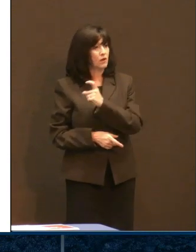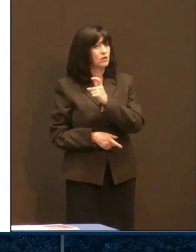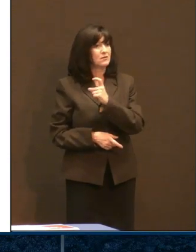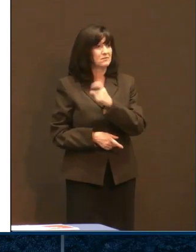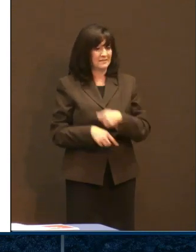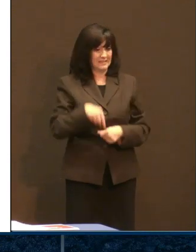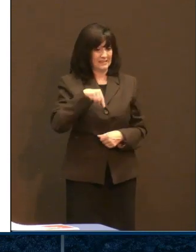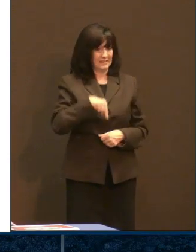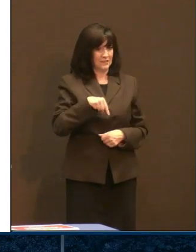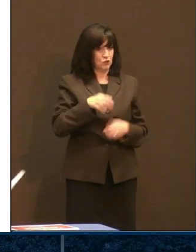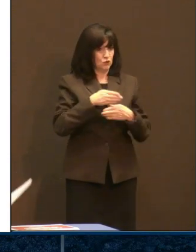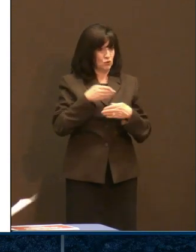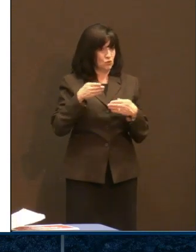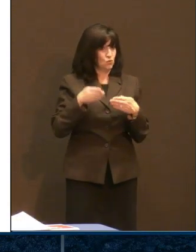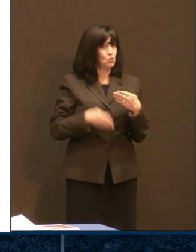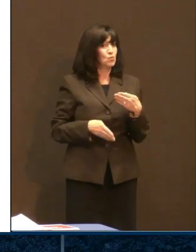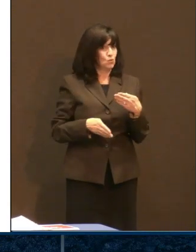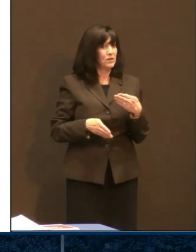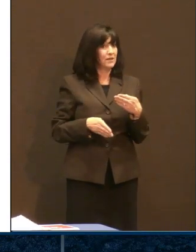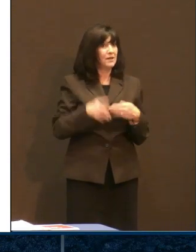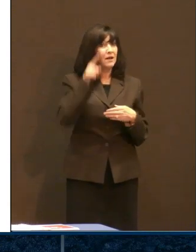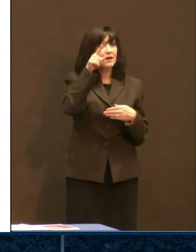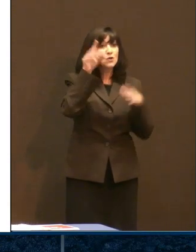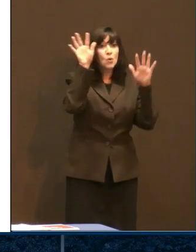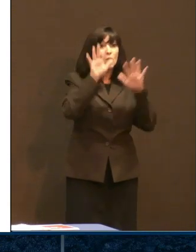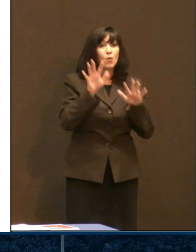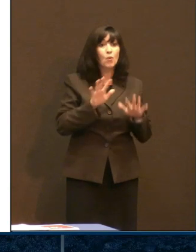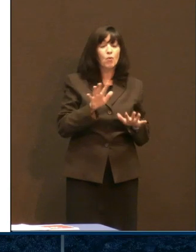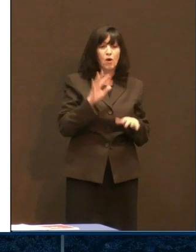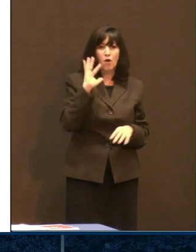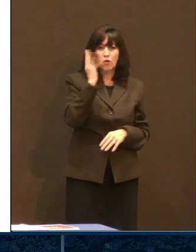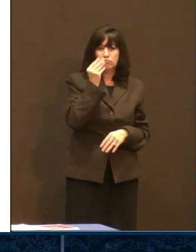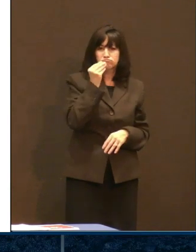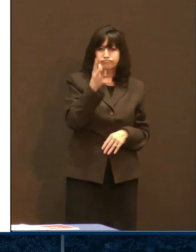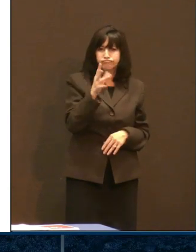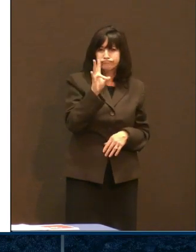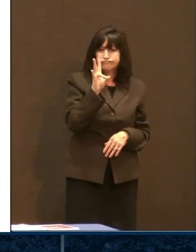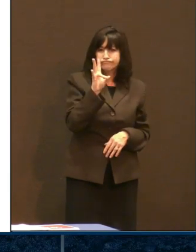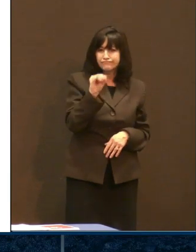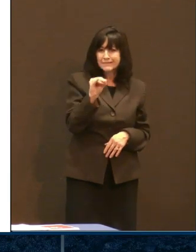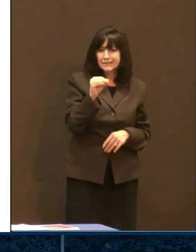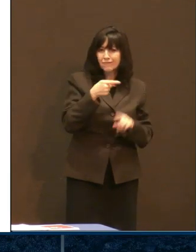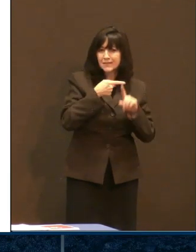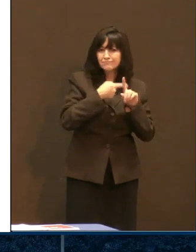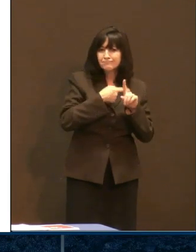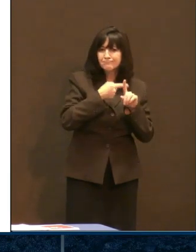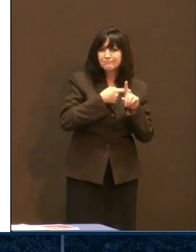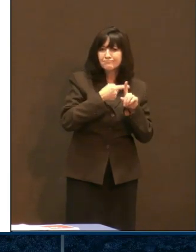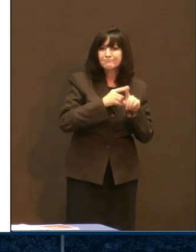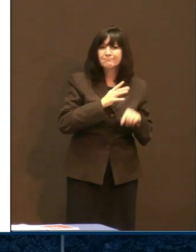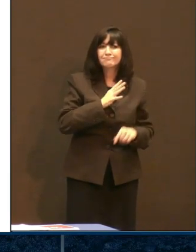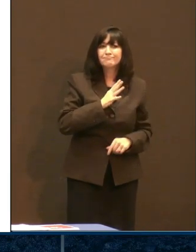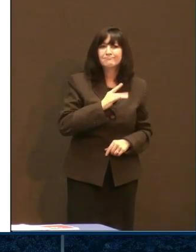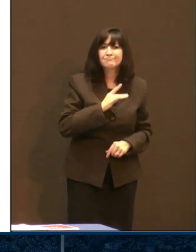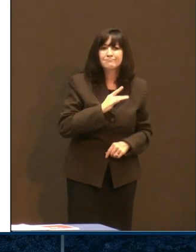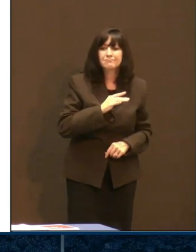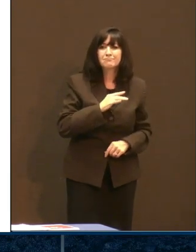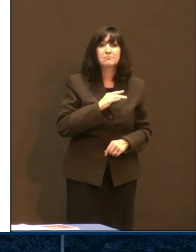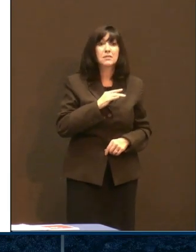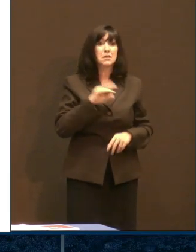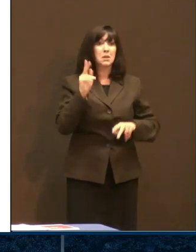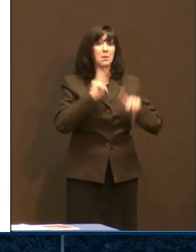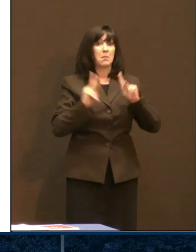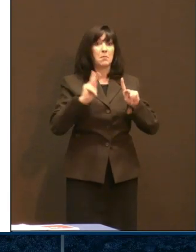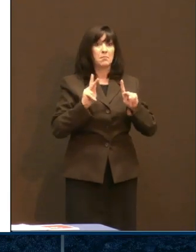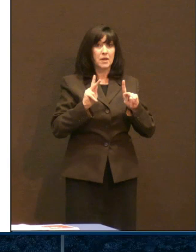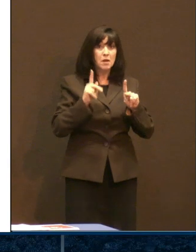70 degrees and sunny both days this weekend. How is the state planning to deal with the likely prospect of a rush to parks and beaches,